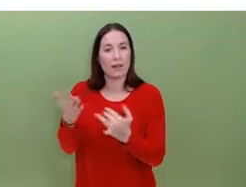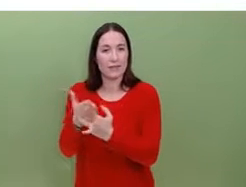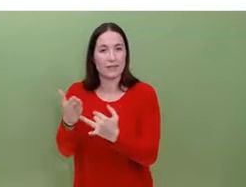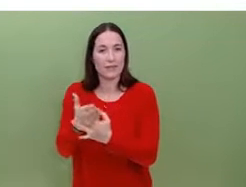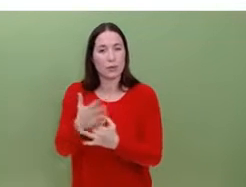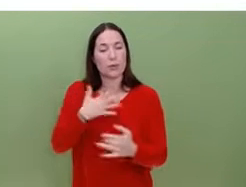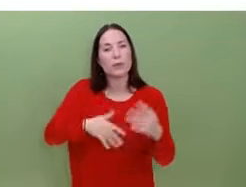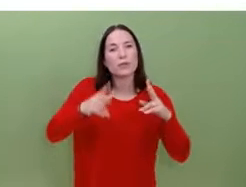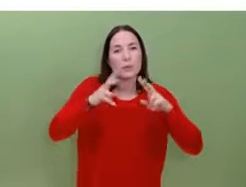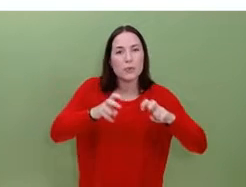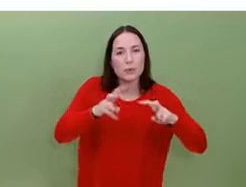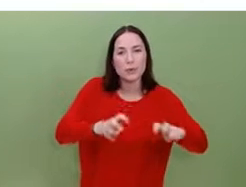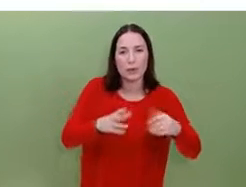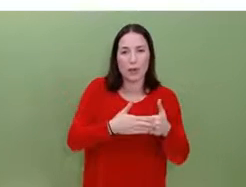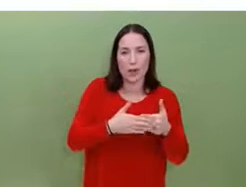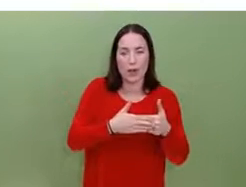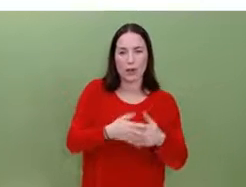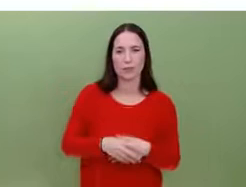further.